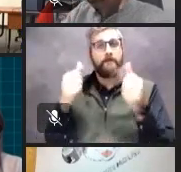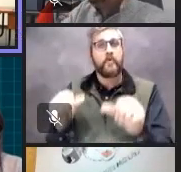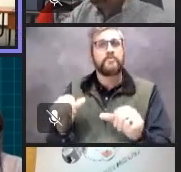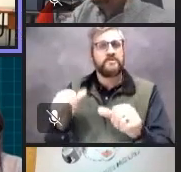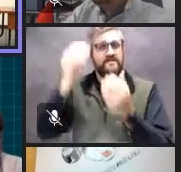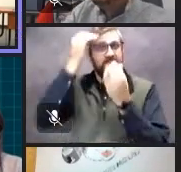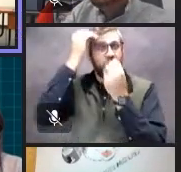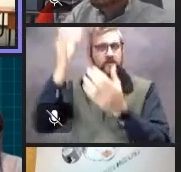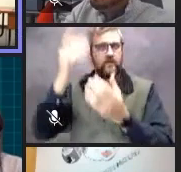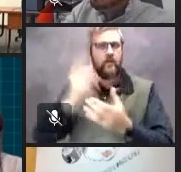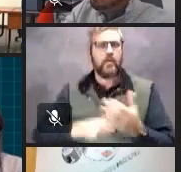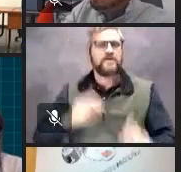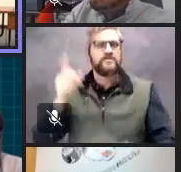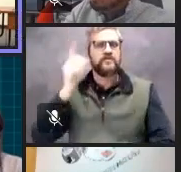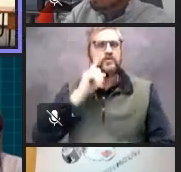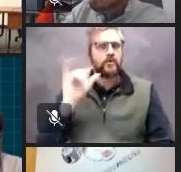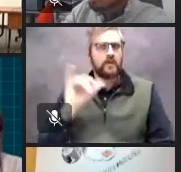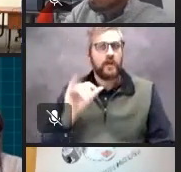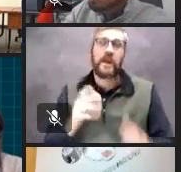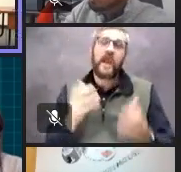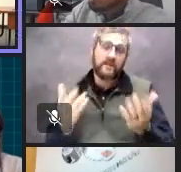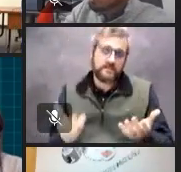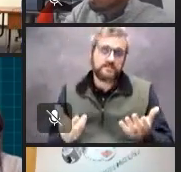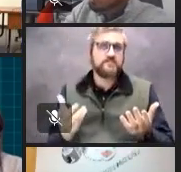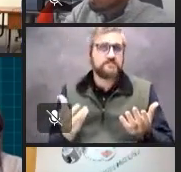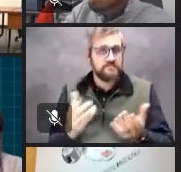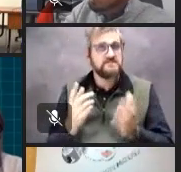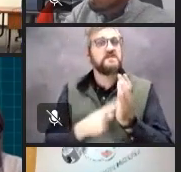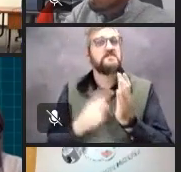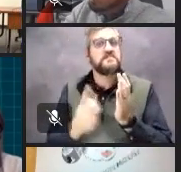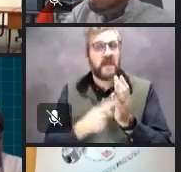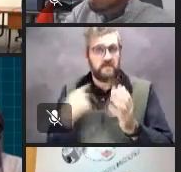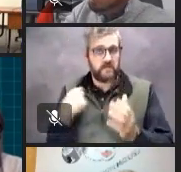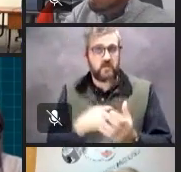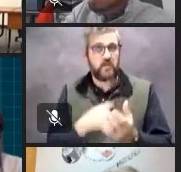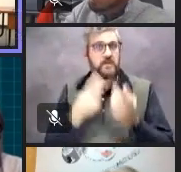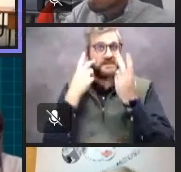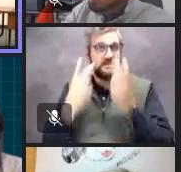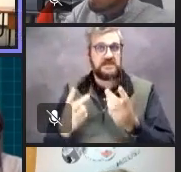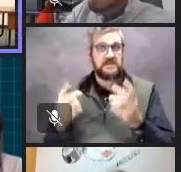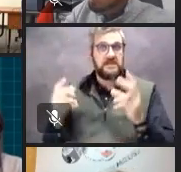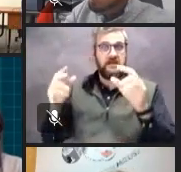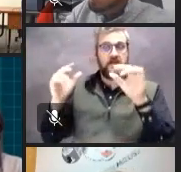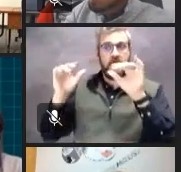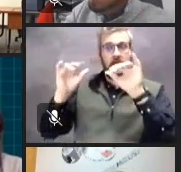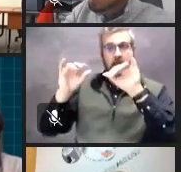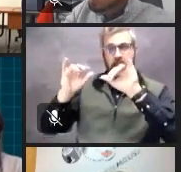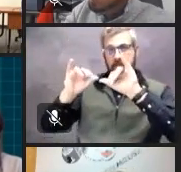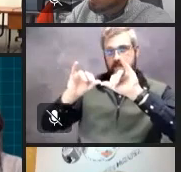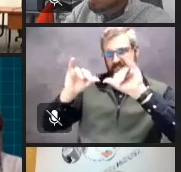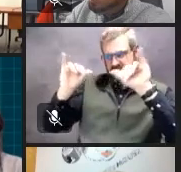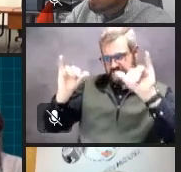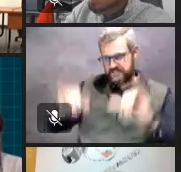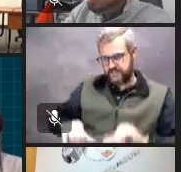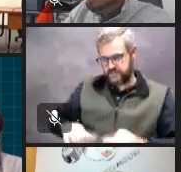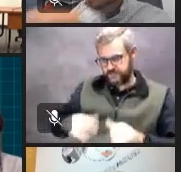and what that looks like. And sometimes we see these systems around